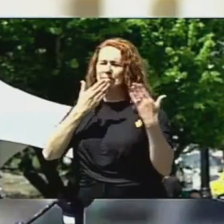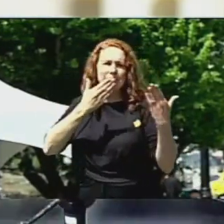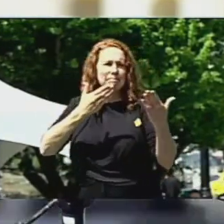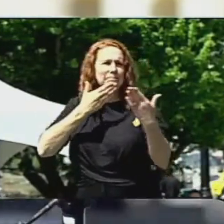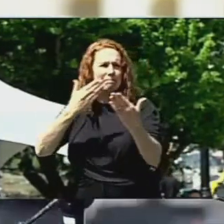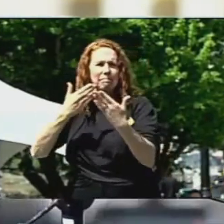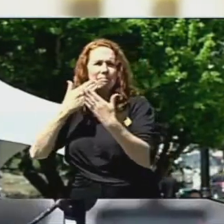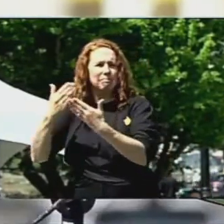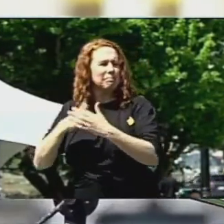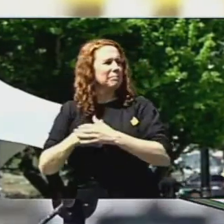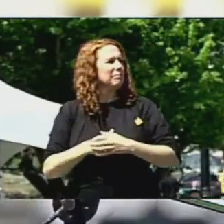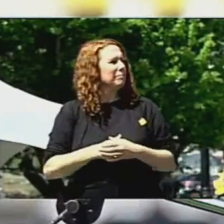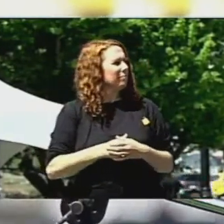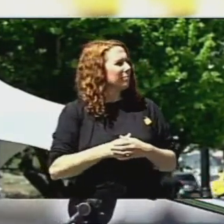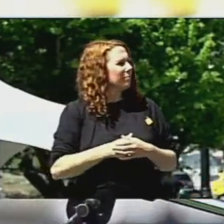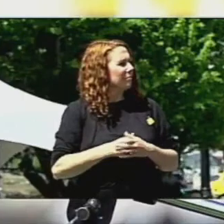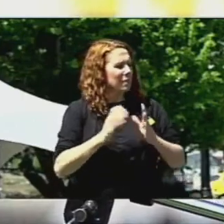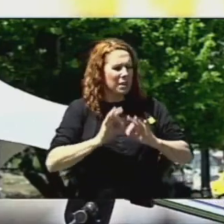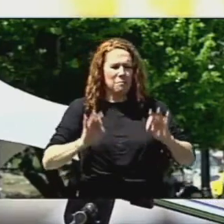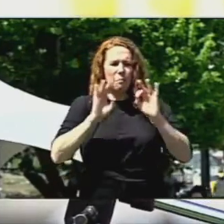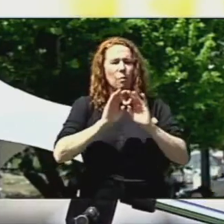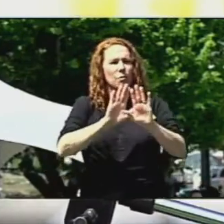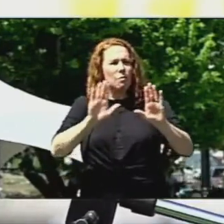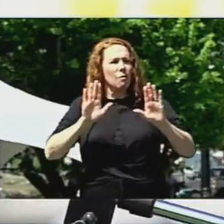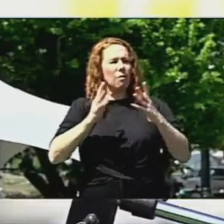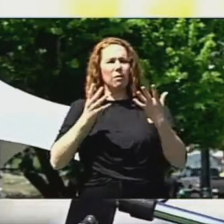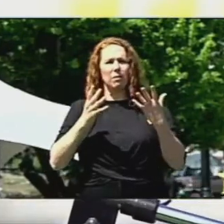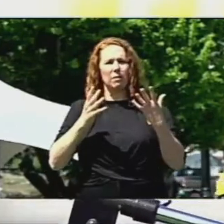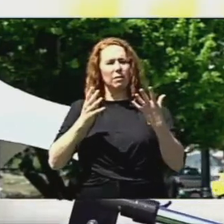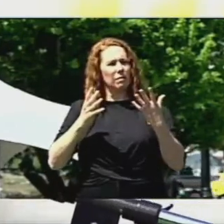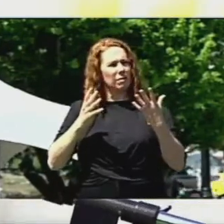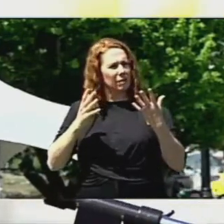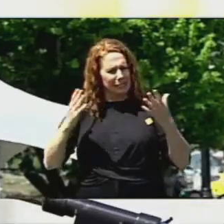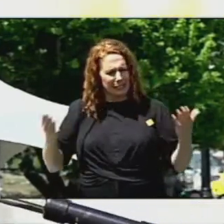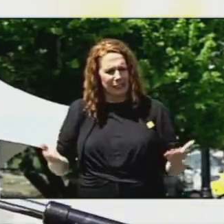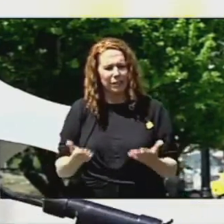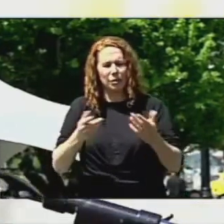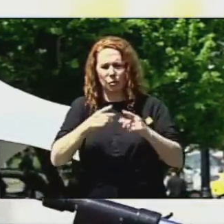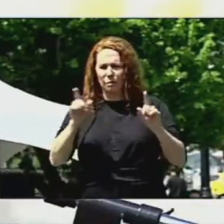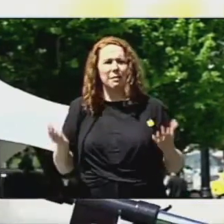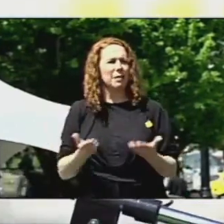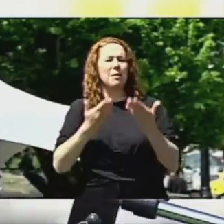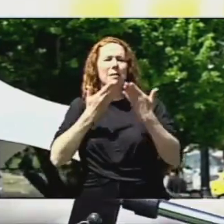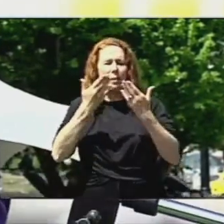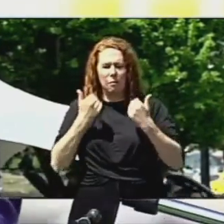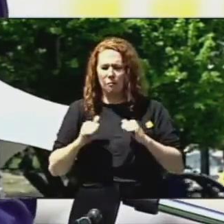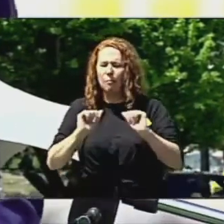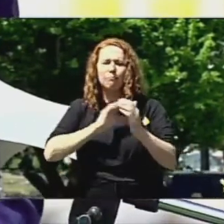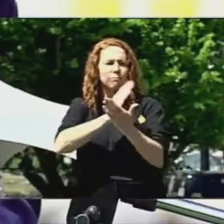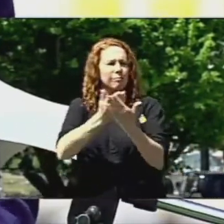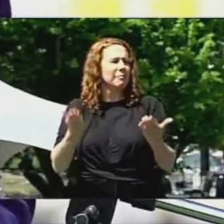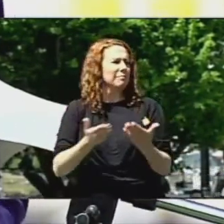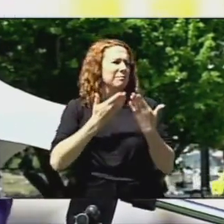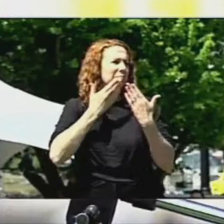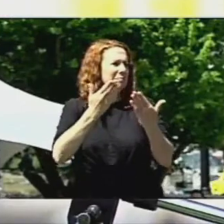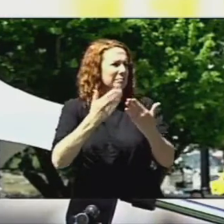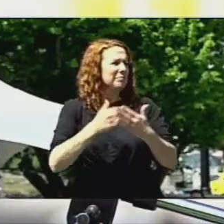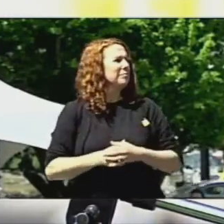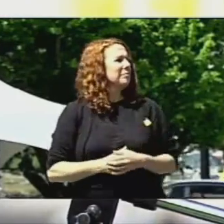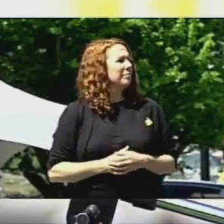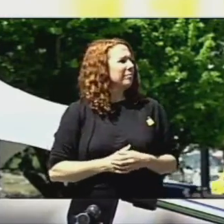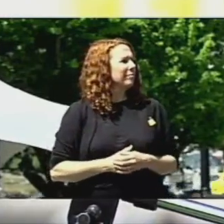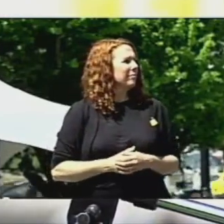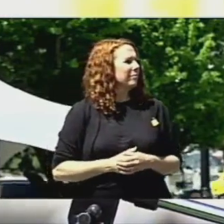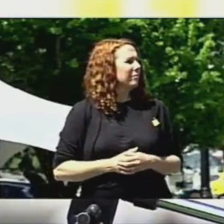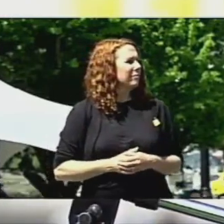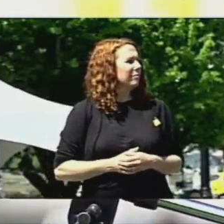Very important for your voices, for your presence to be here, and thank you for making that huge effort to be here. And for all of you for joining